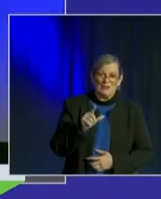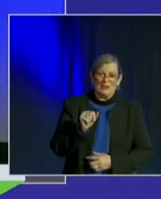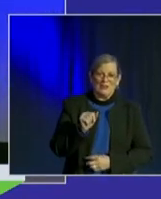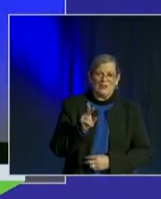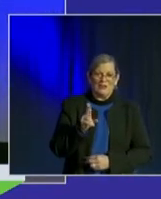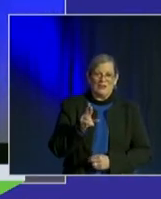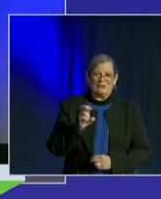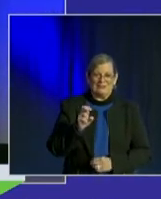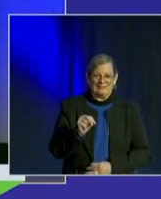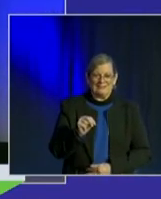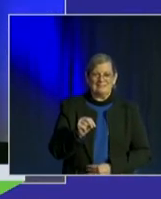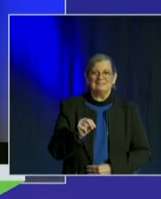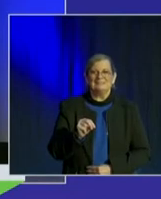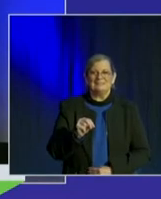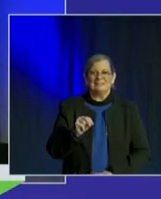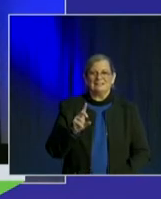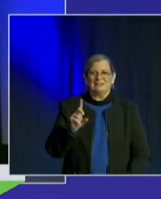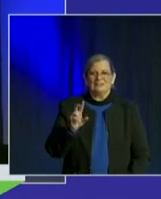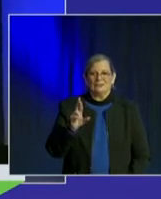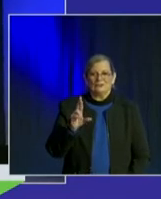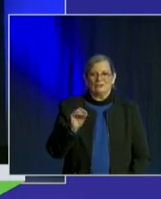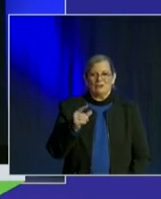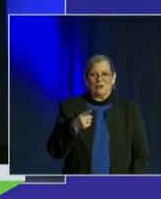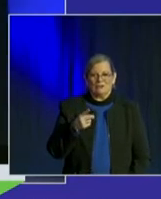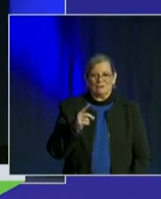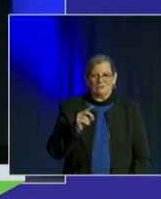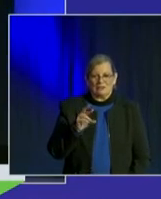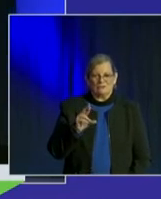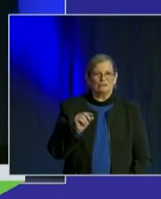phone. Lauren, your line is unmuted.